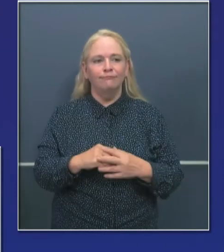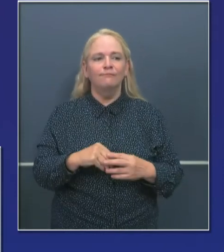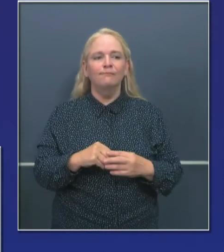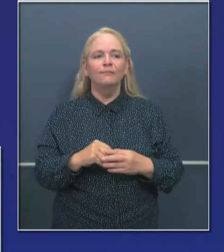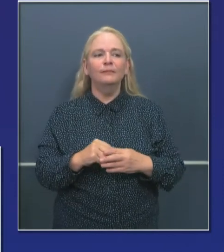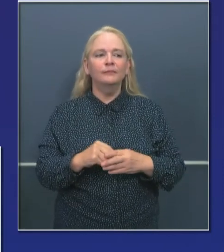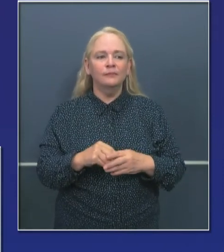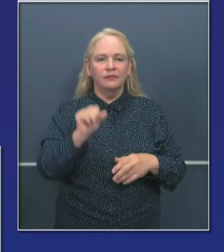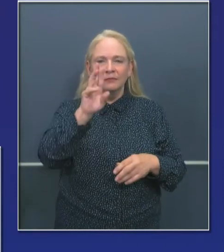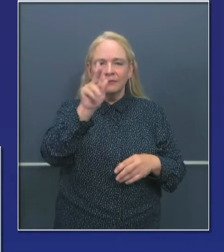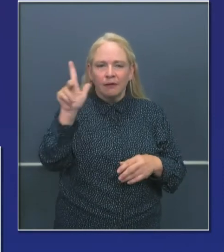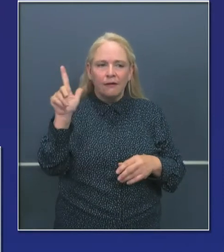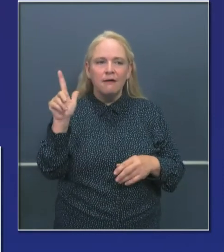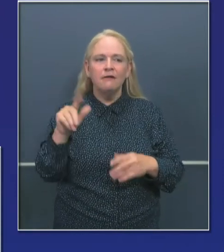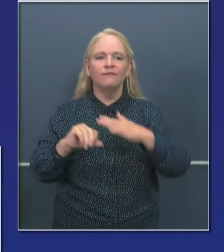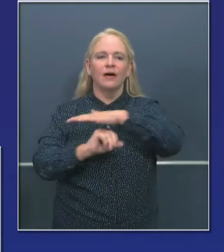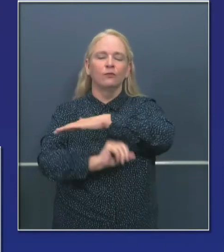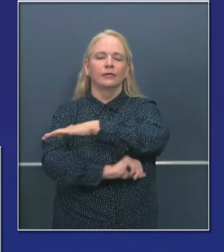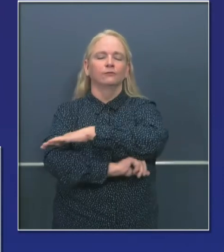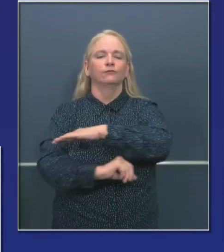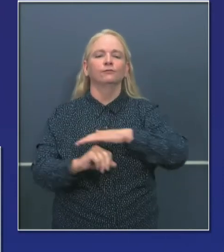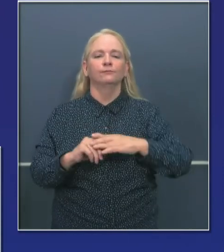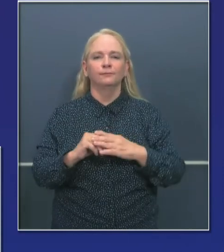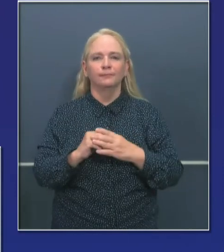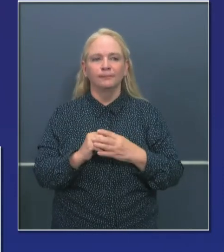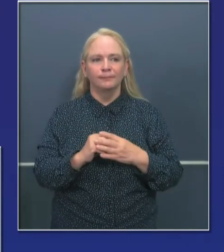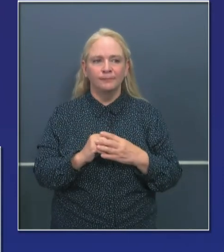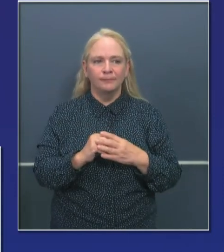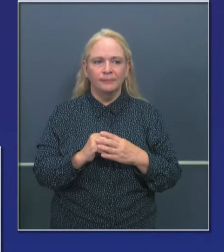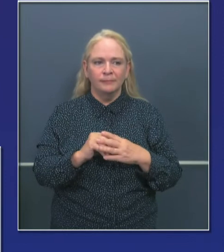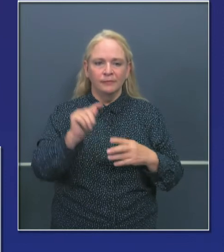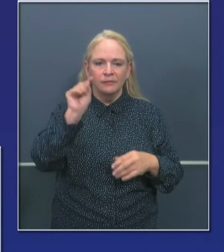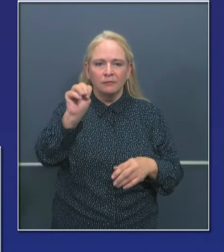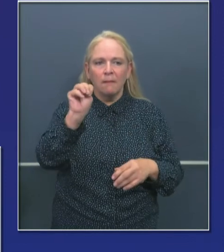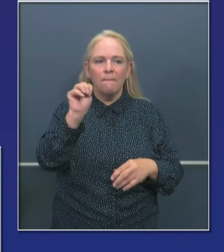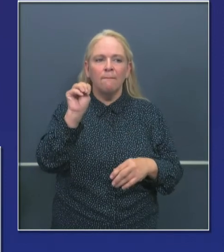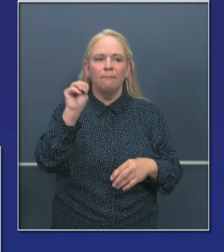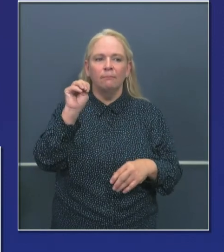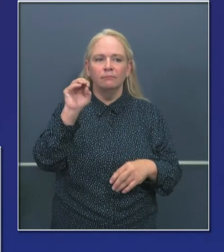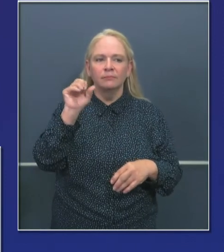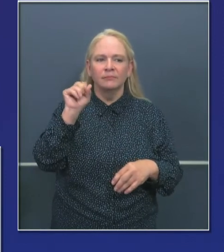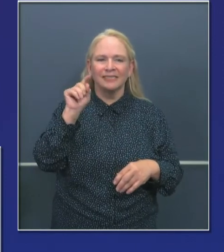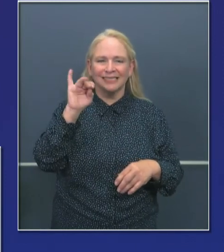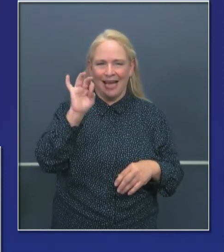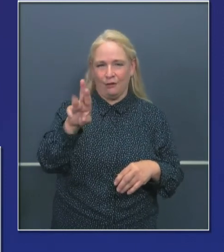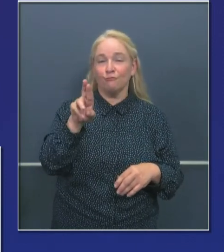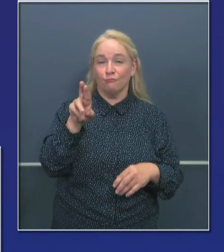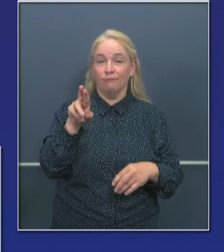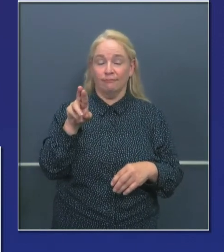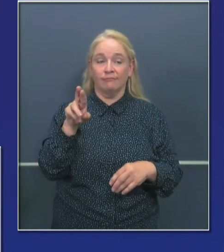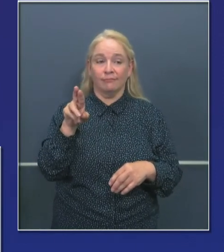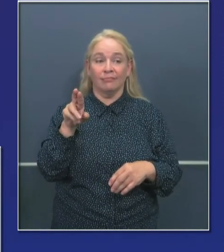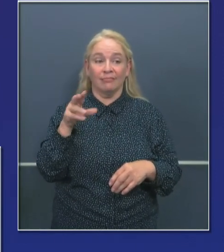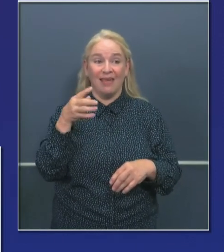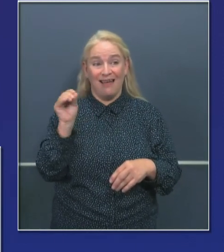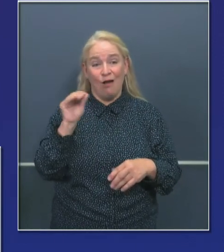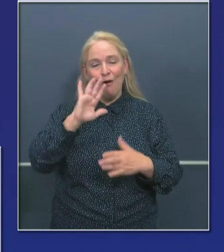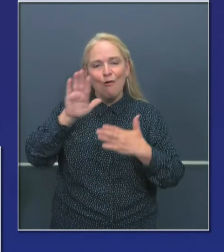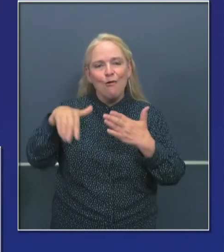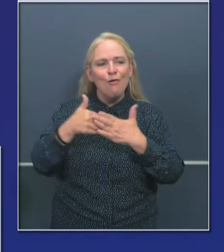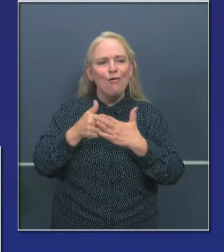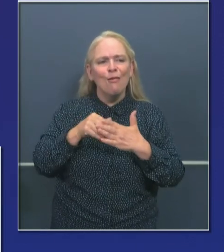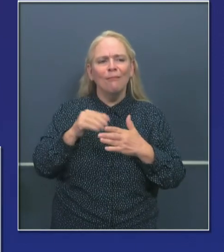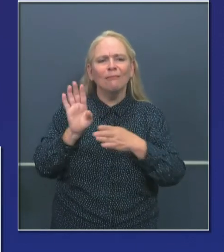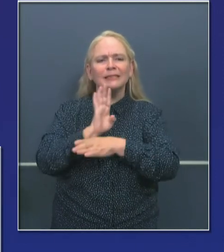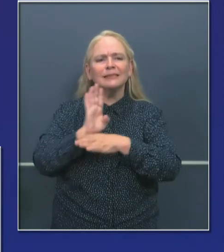Rick Caruso as an individual contributor, to Tom Steyer as an individual contributor, and to our entire Business